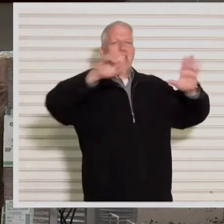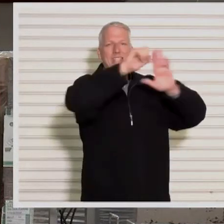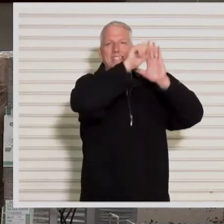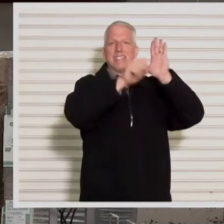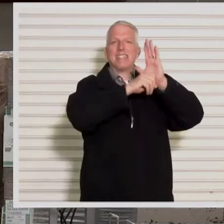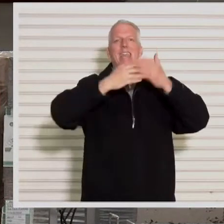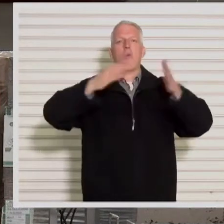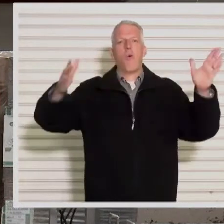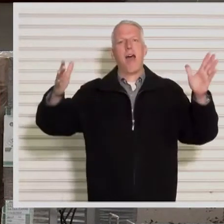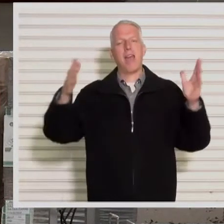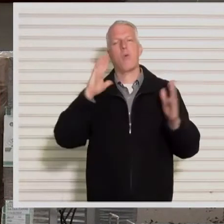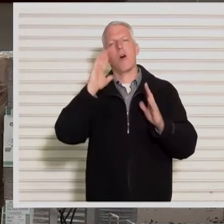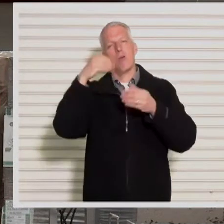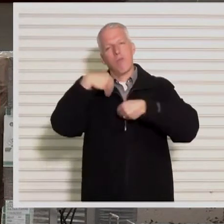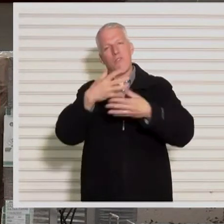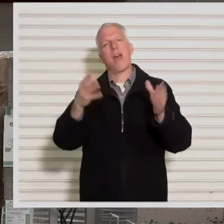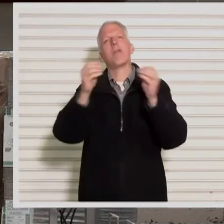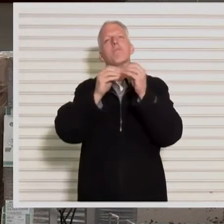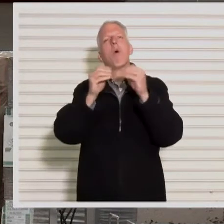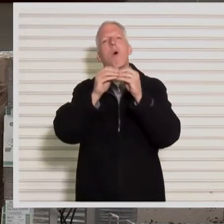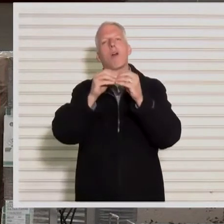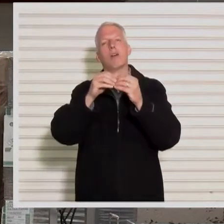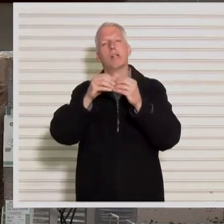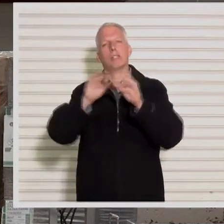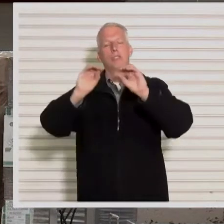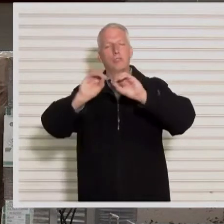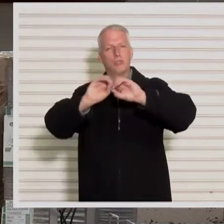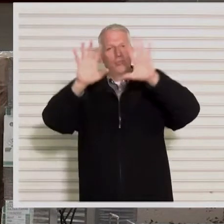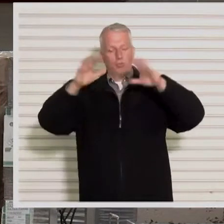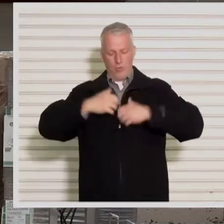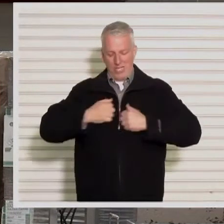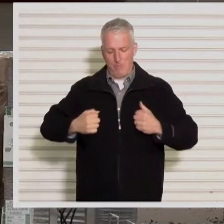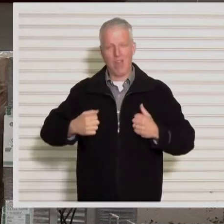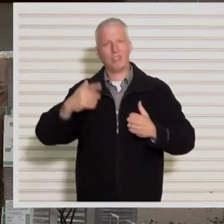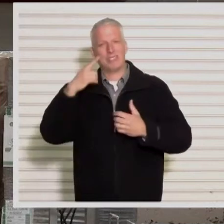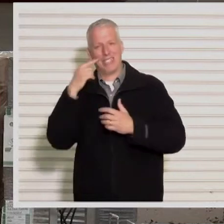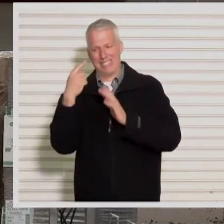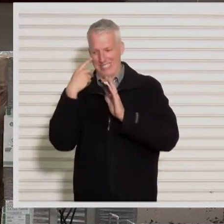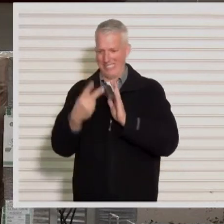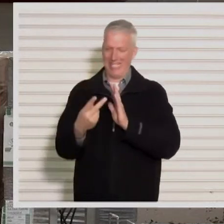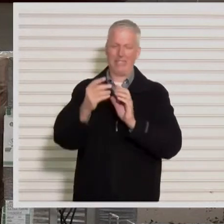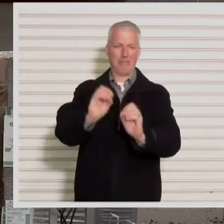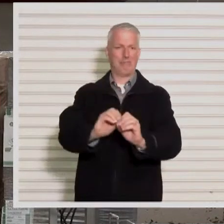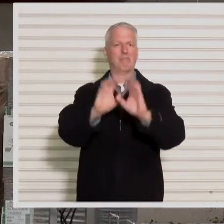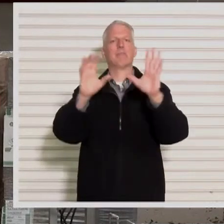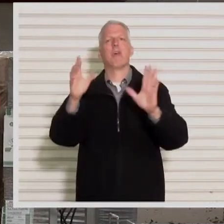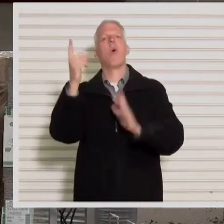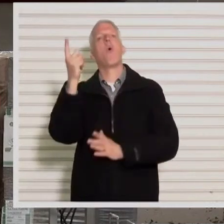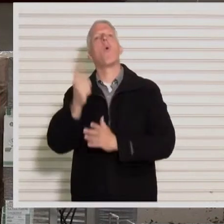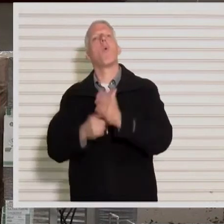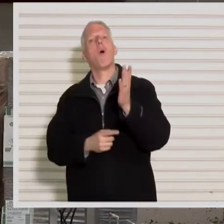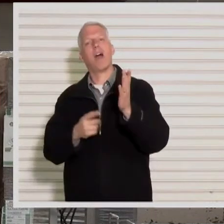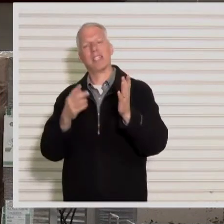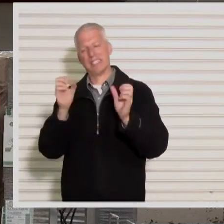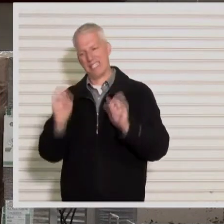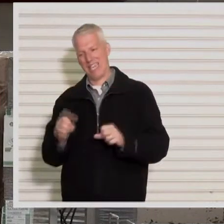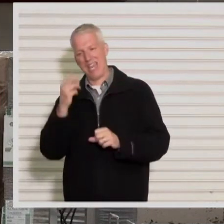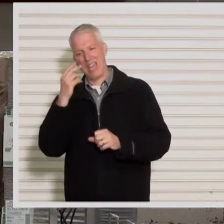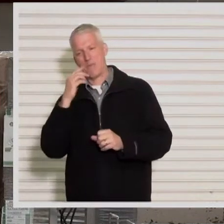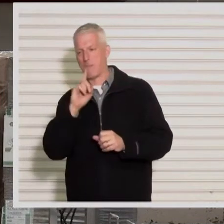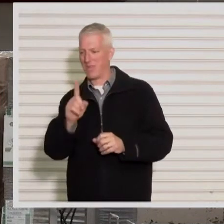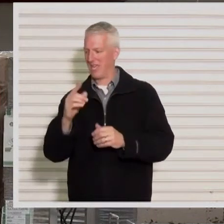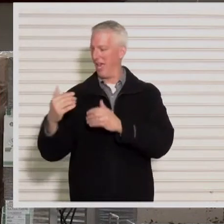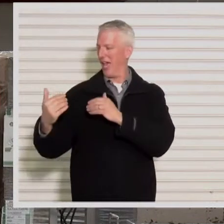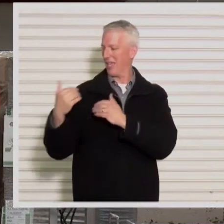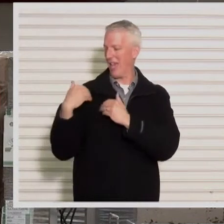up-to-date transparency and data collection, data analytics, and ability to make sure that we're being held to account